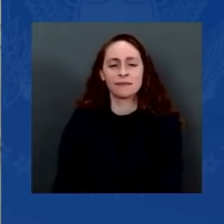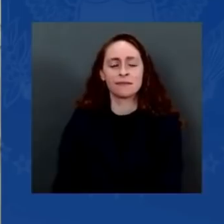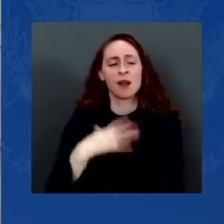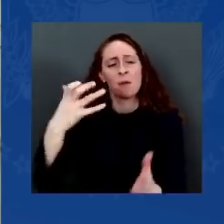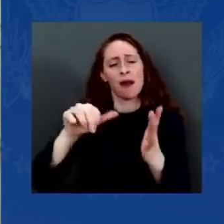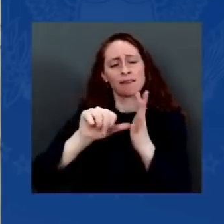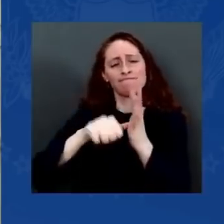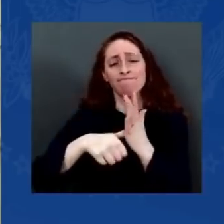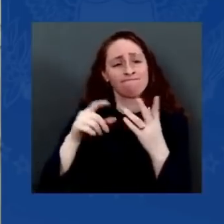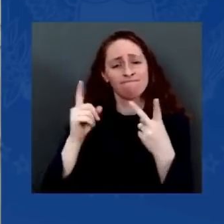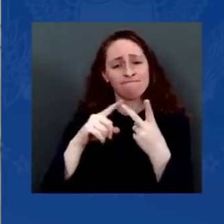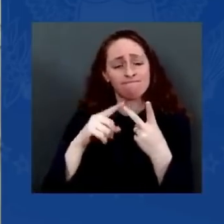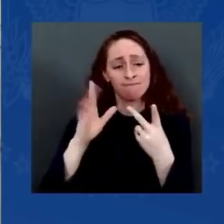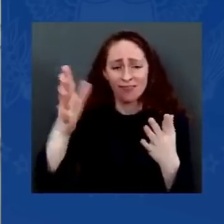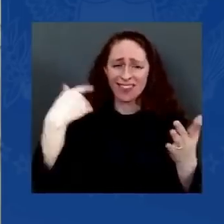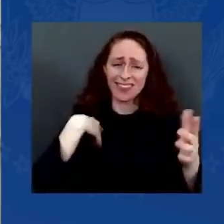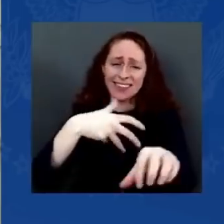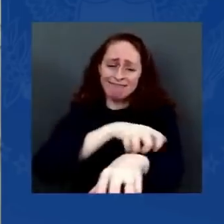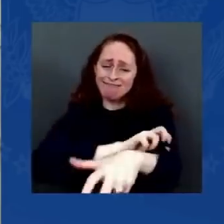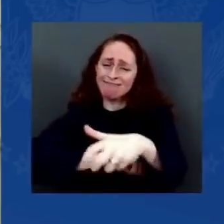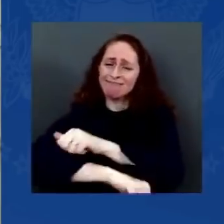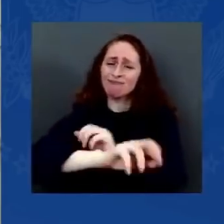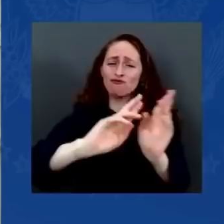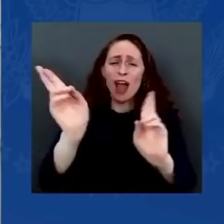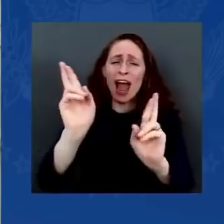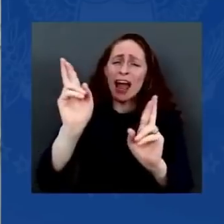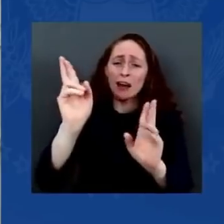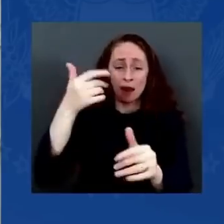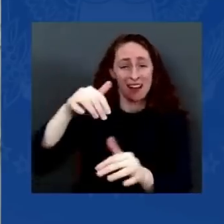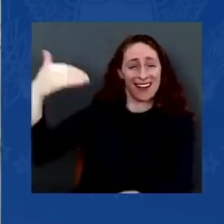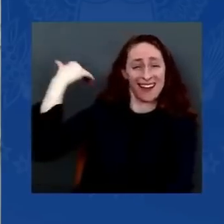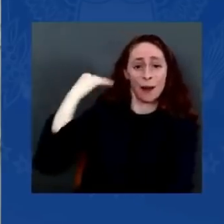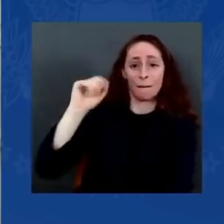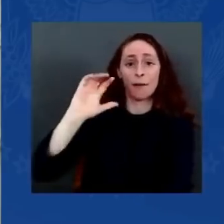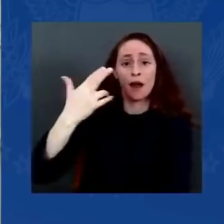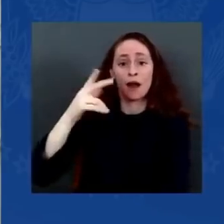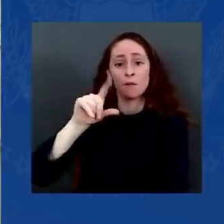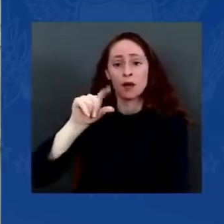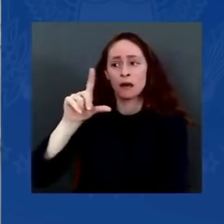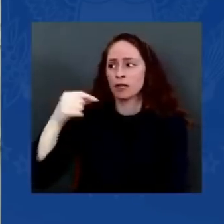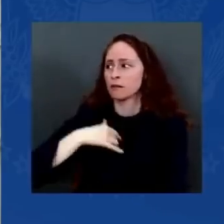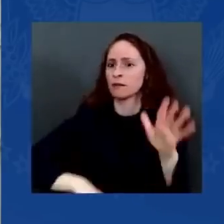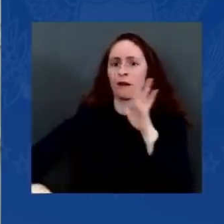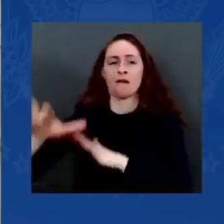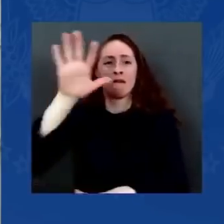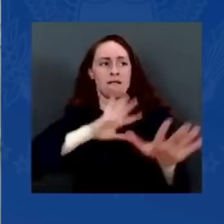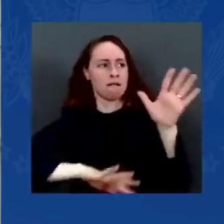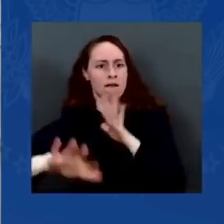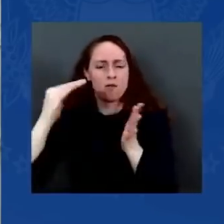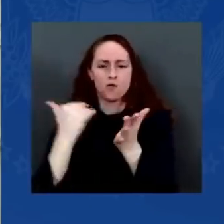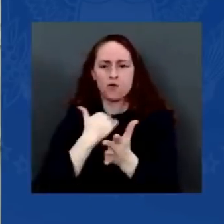not ready. Today, we stockpiled enough gowns, masks, and ventilators to deal with the surge